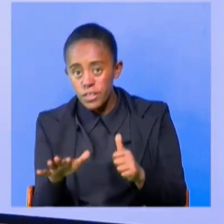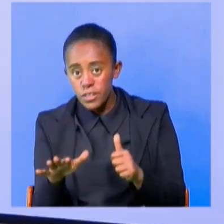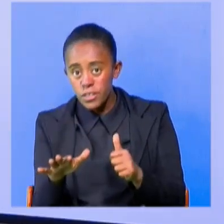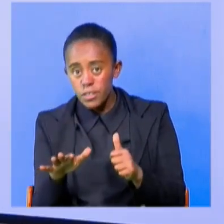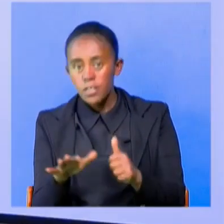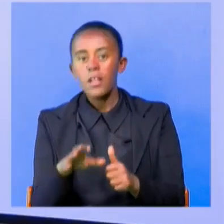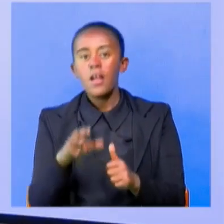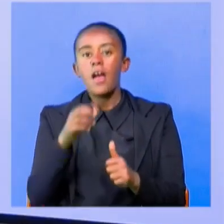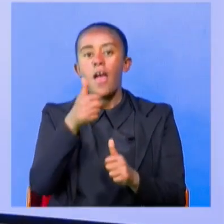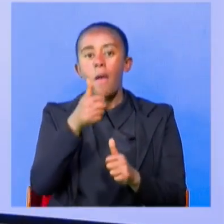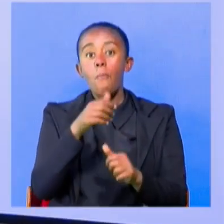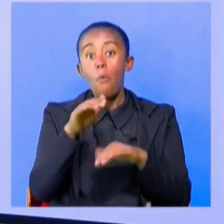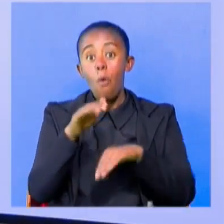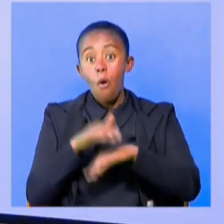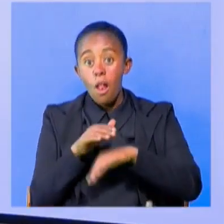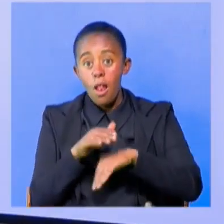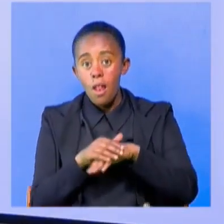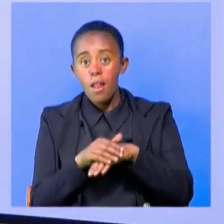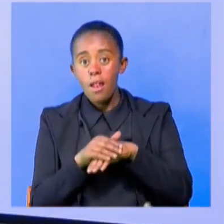A ball